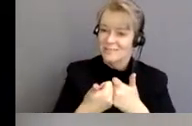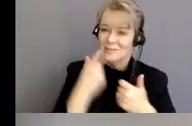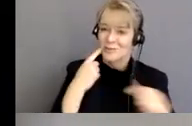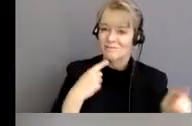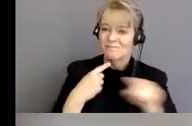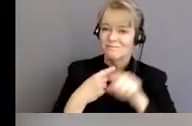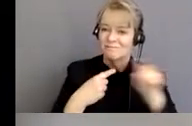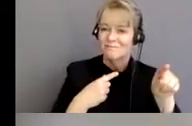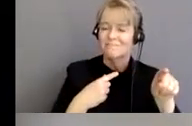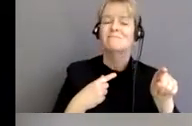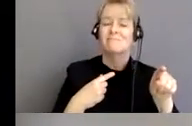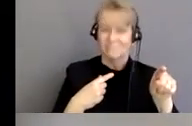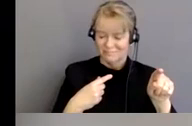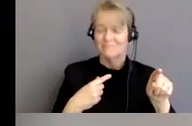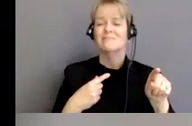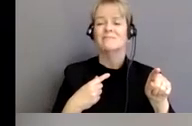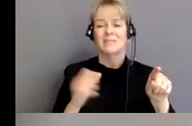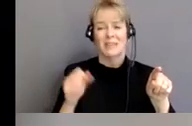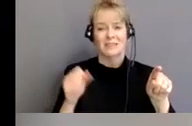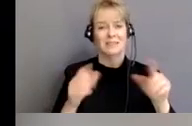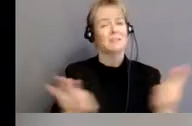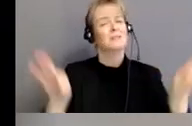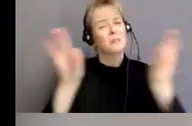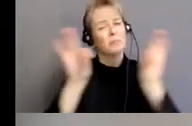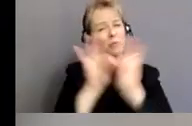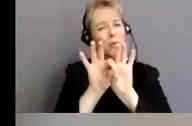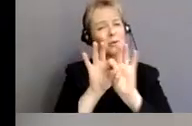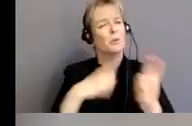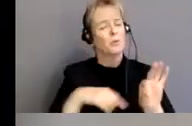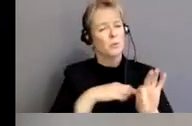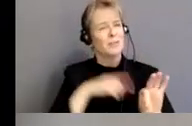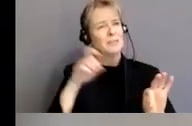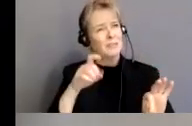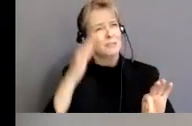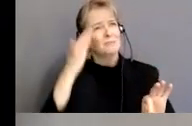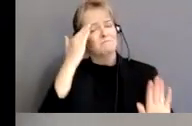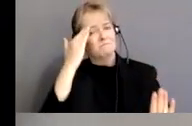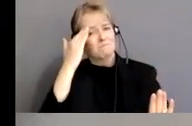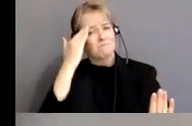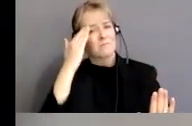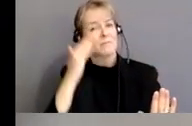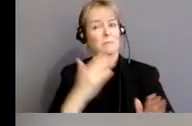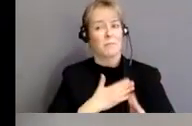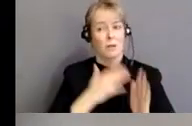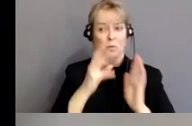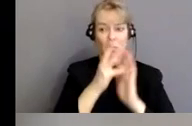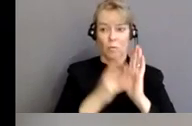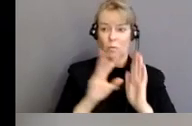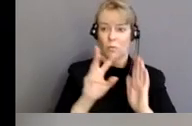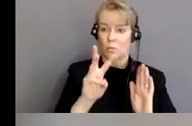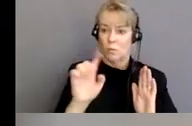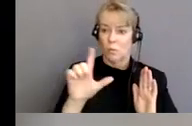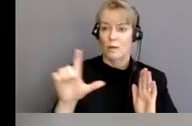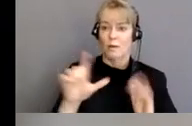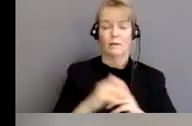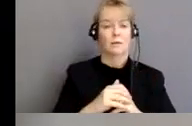And I think it's really important that, you know, we ensure that our wills and estate planning documents are